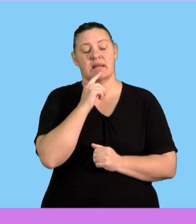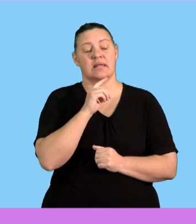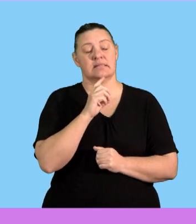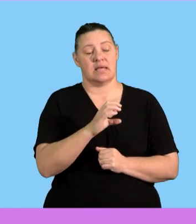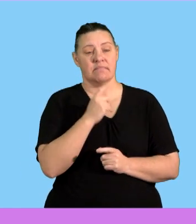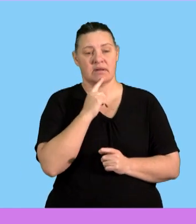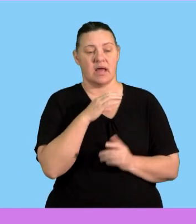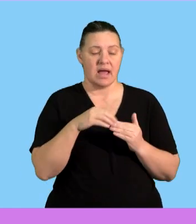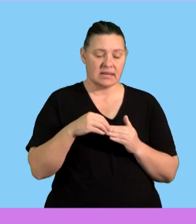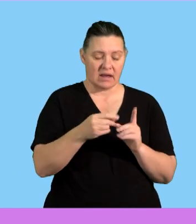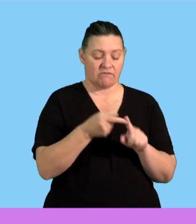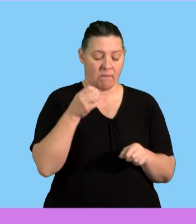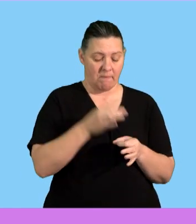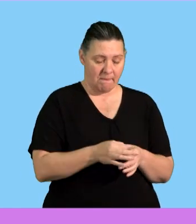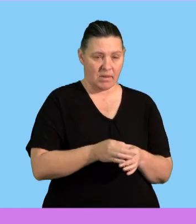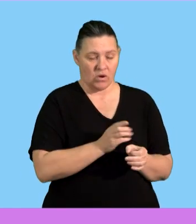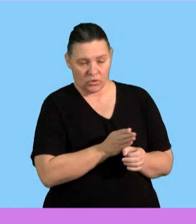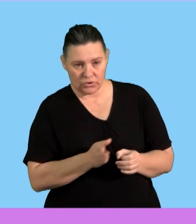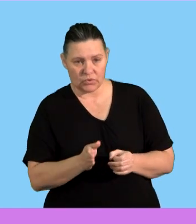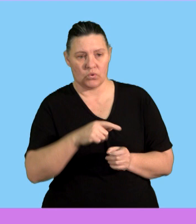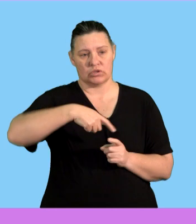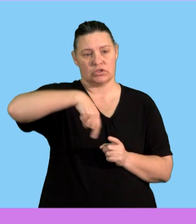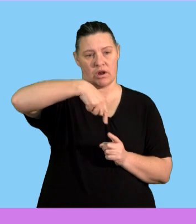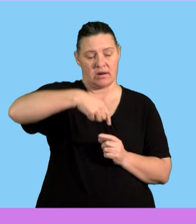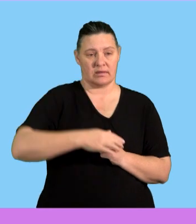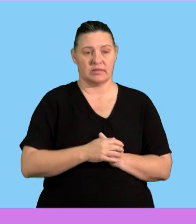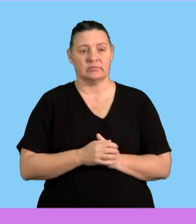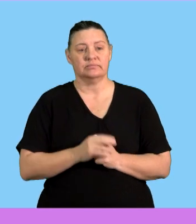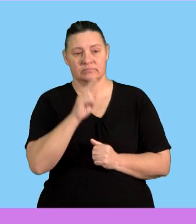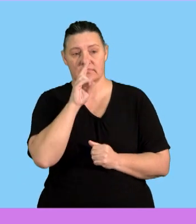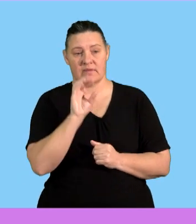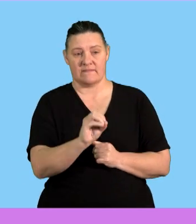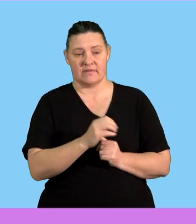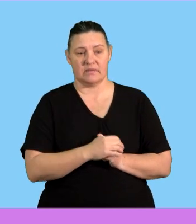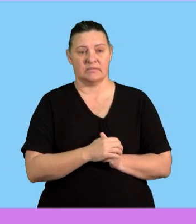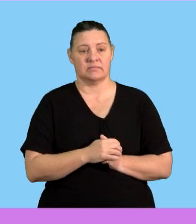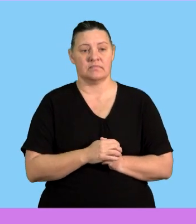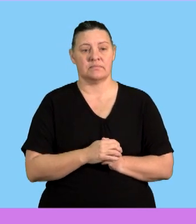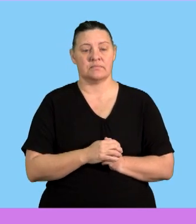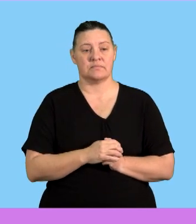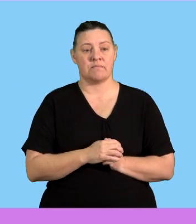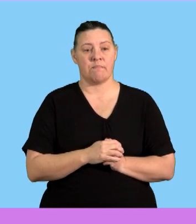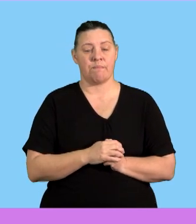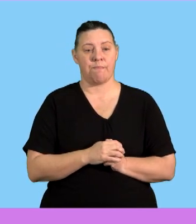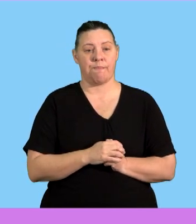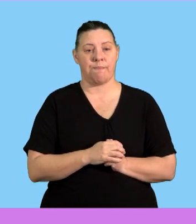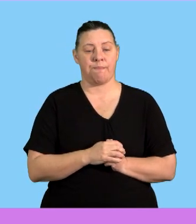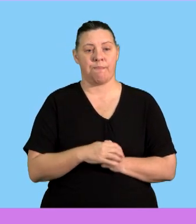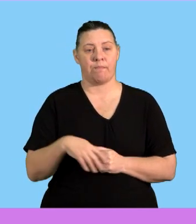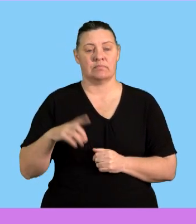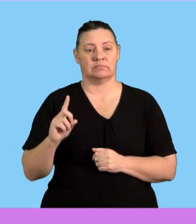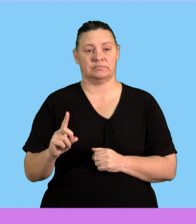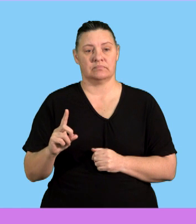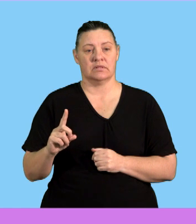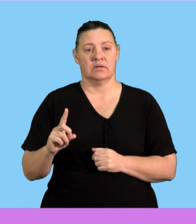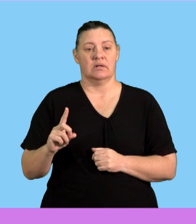the thread from the bobbin cotton rail through the turner wheel, as we can see here in the machine, right? Then